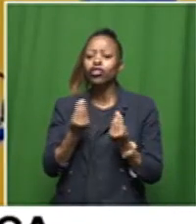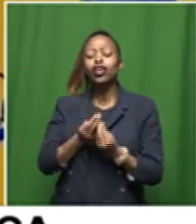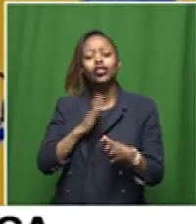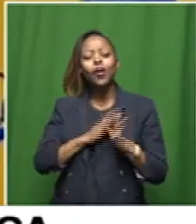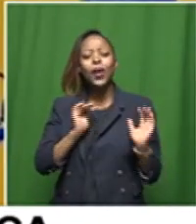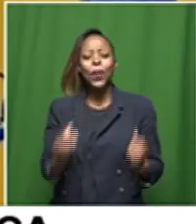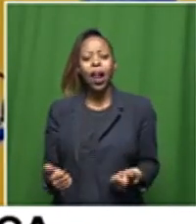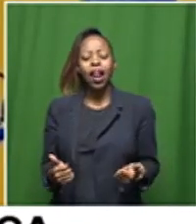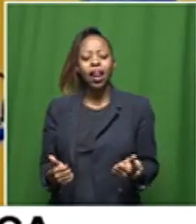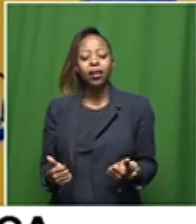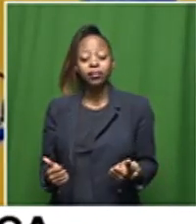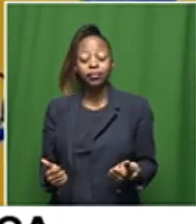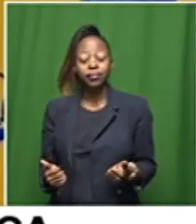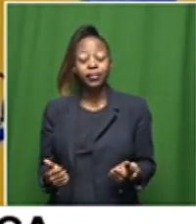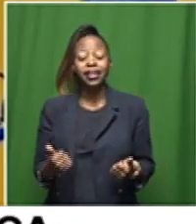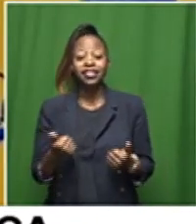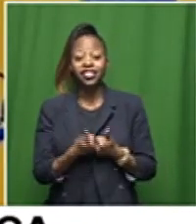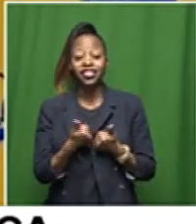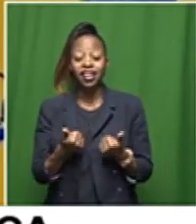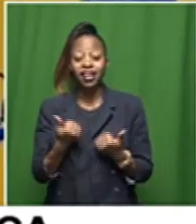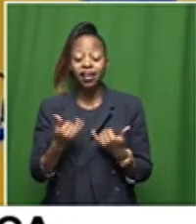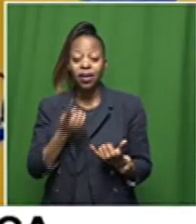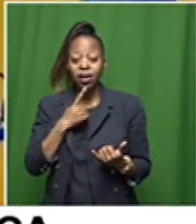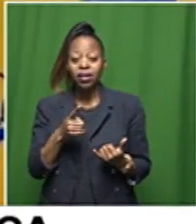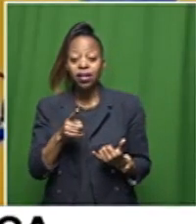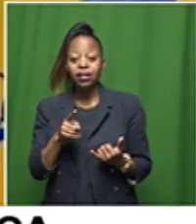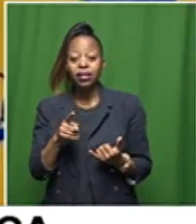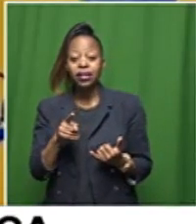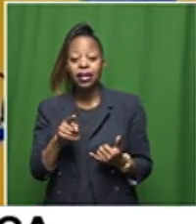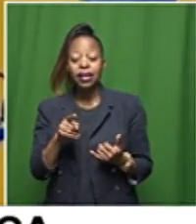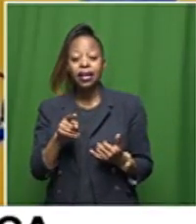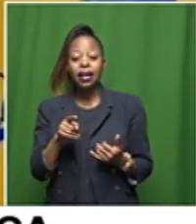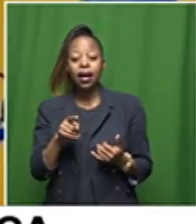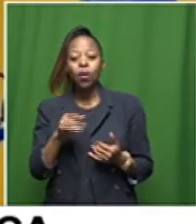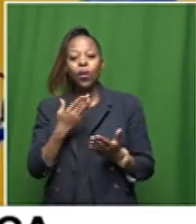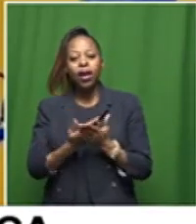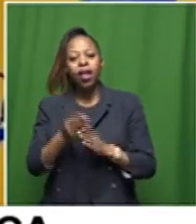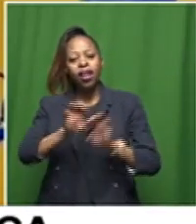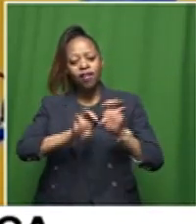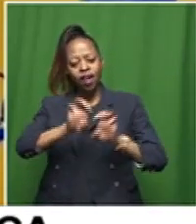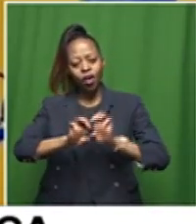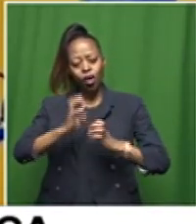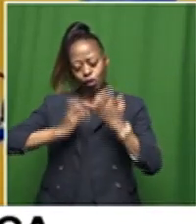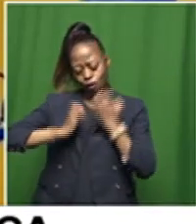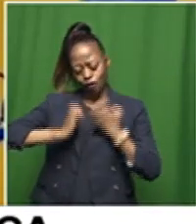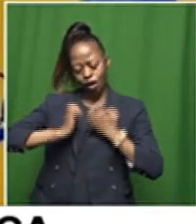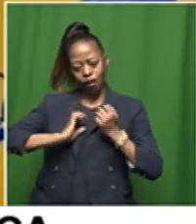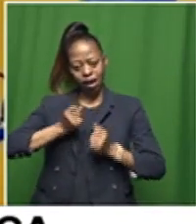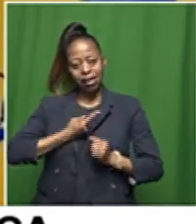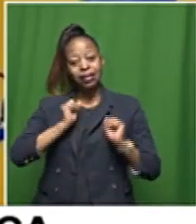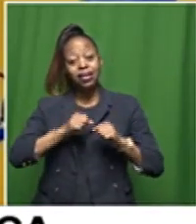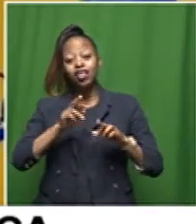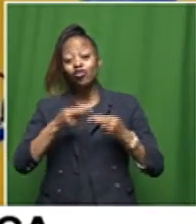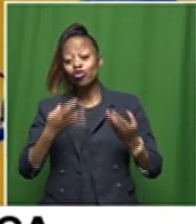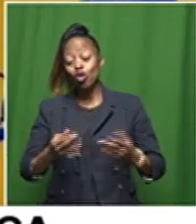smoothly. You know, Dr. Musa, we are saying let's measure ourselves, but even though we know resources are not the